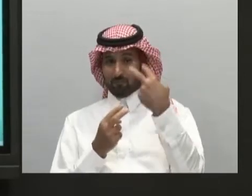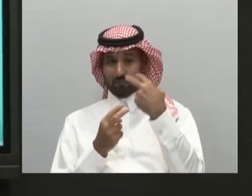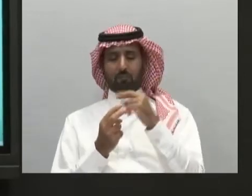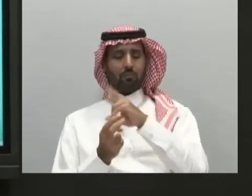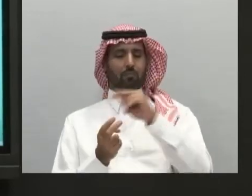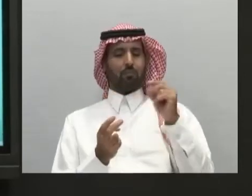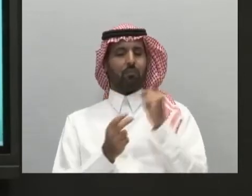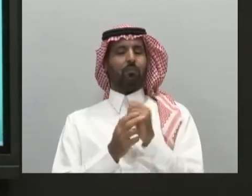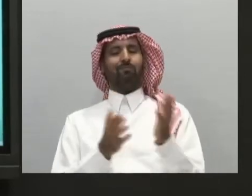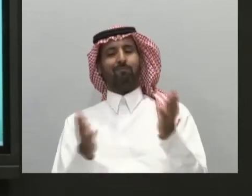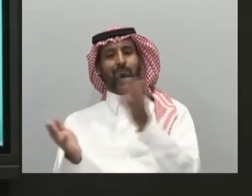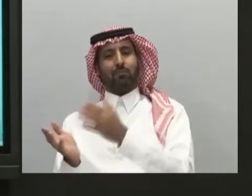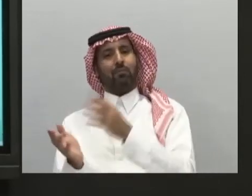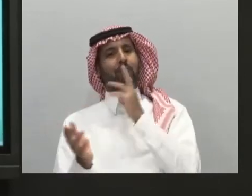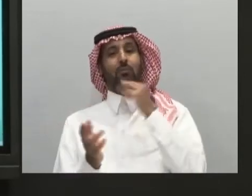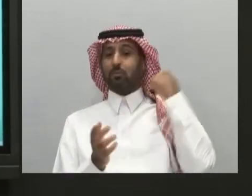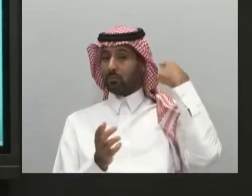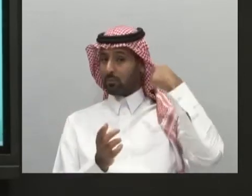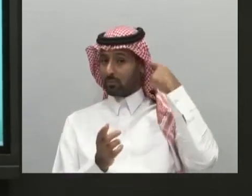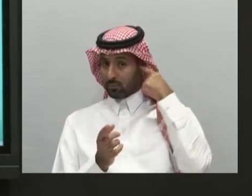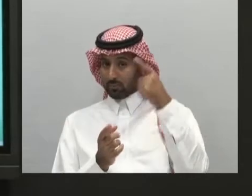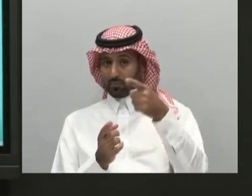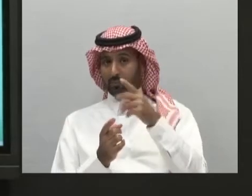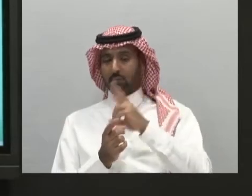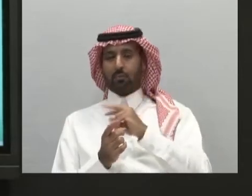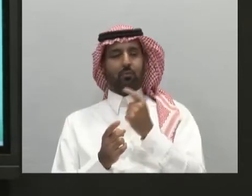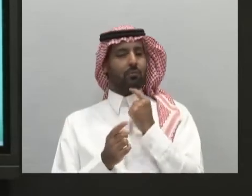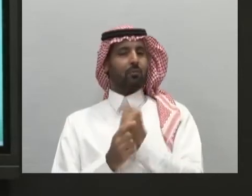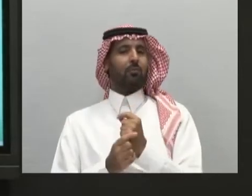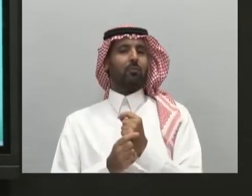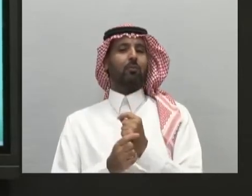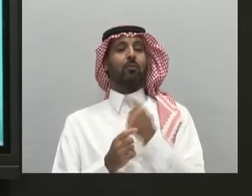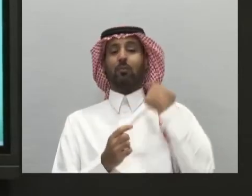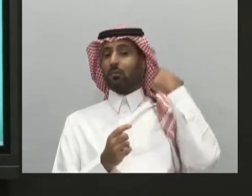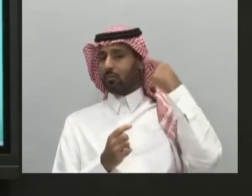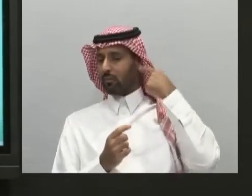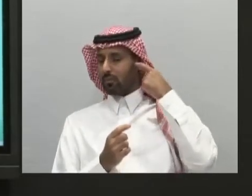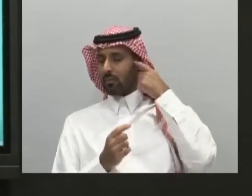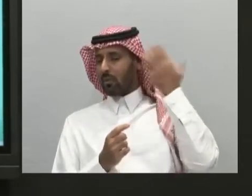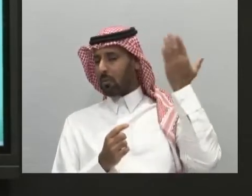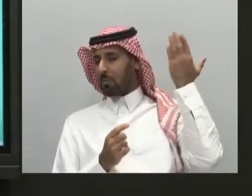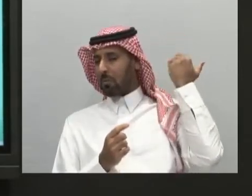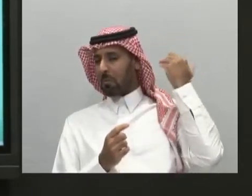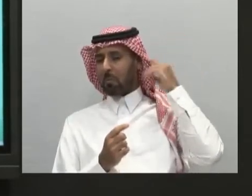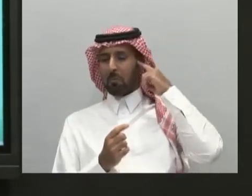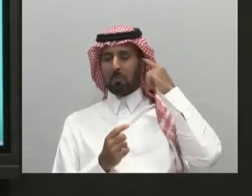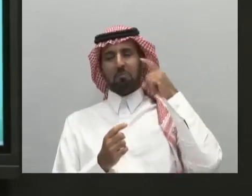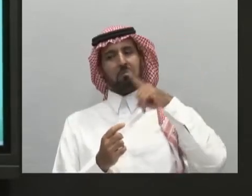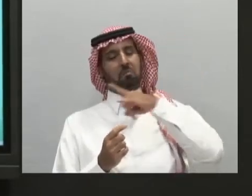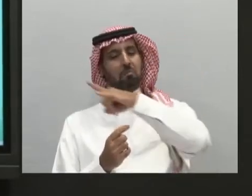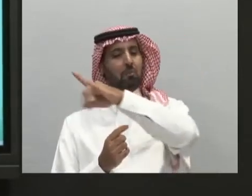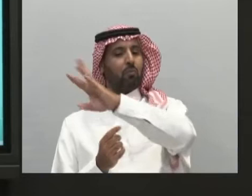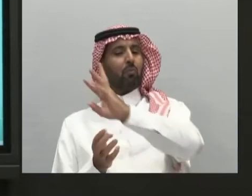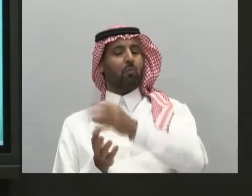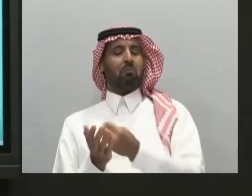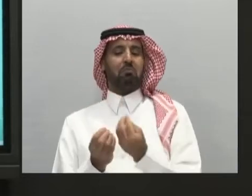important part of this unit, which is listening, and you're going to listen to something called packing for a trip. How to get